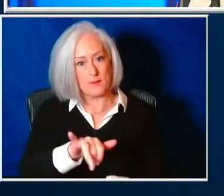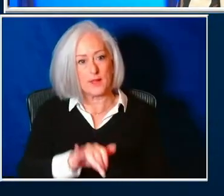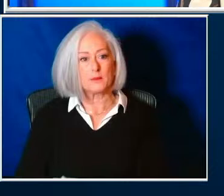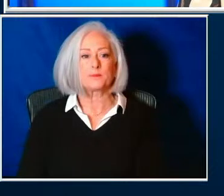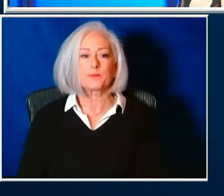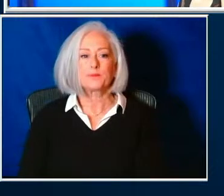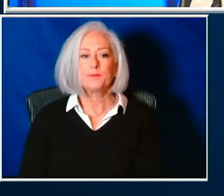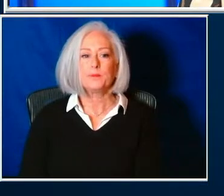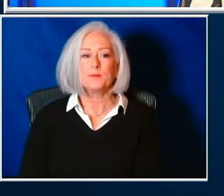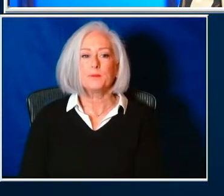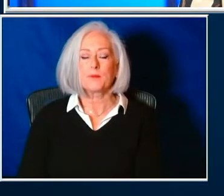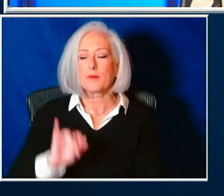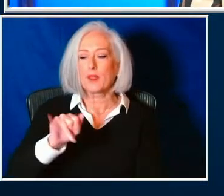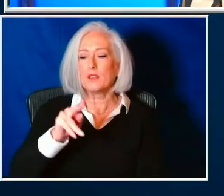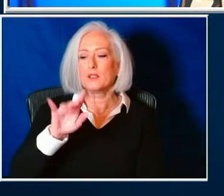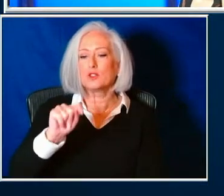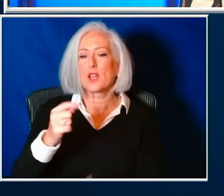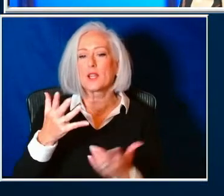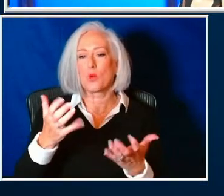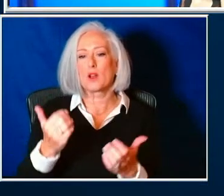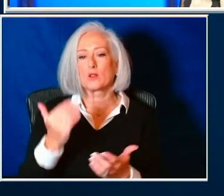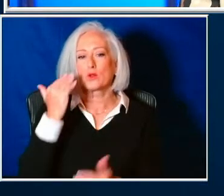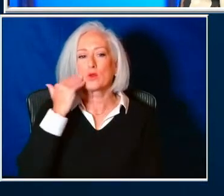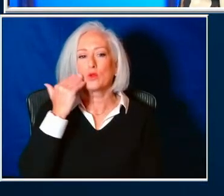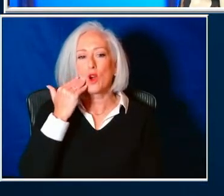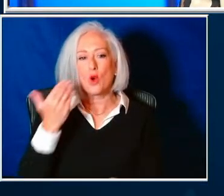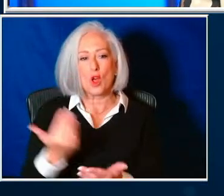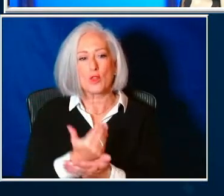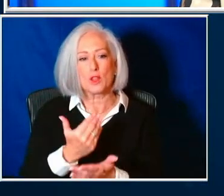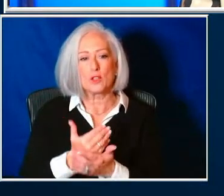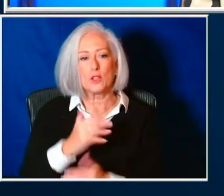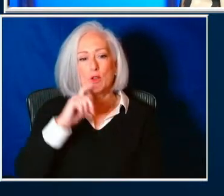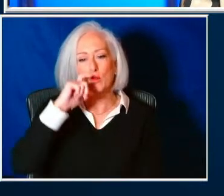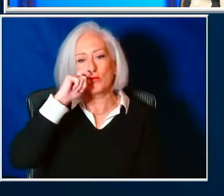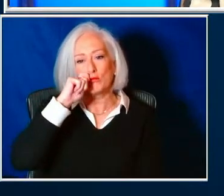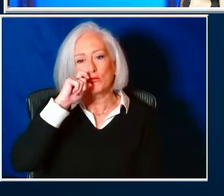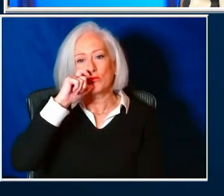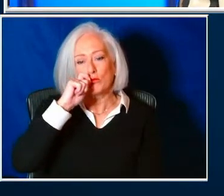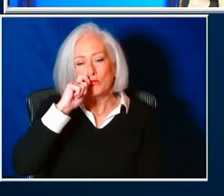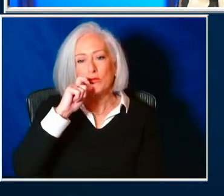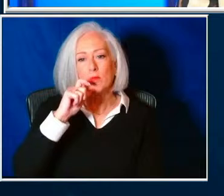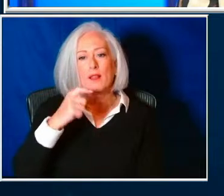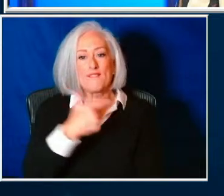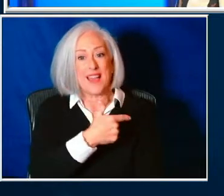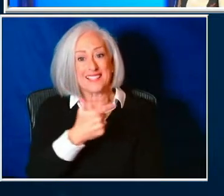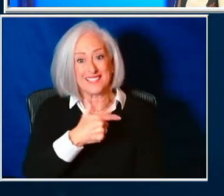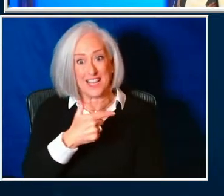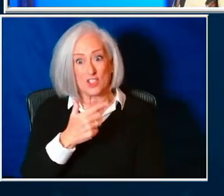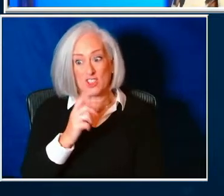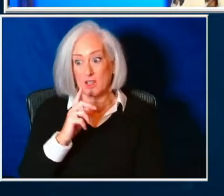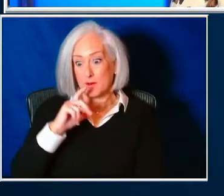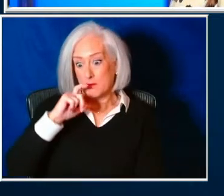wants to know, is the new nasal vaccination that was developed a live vaccine? I believe it